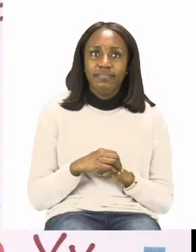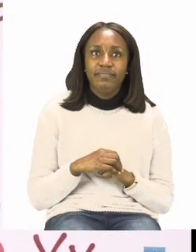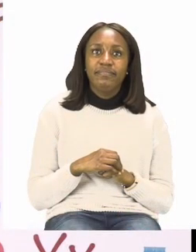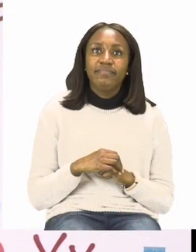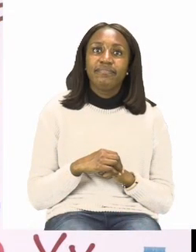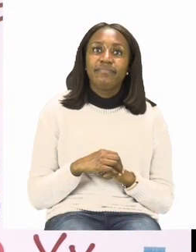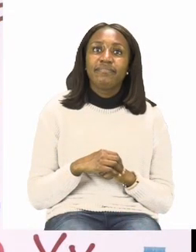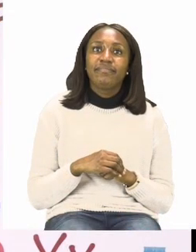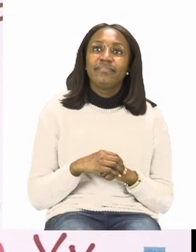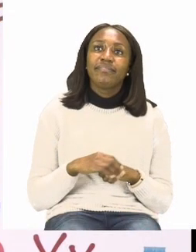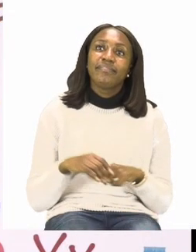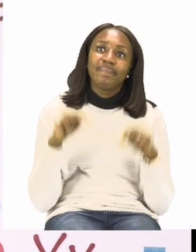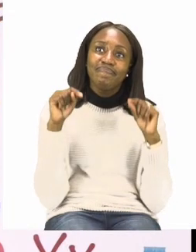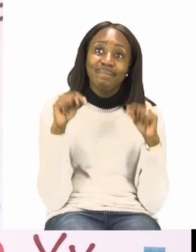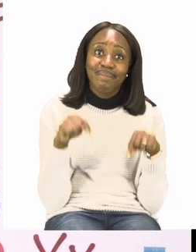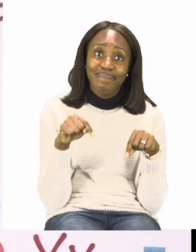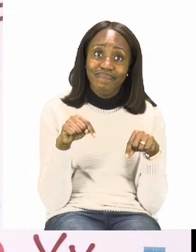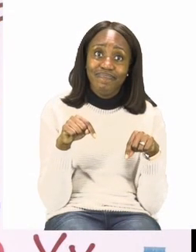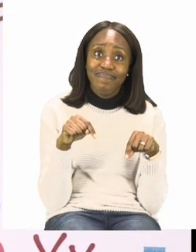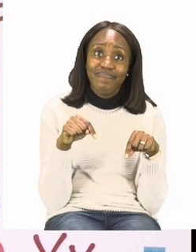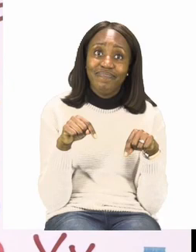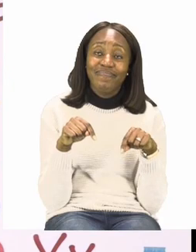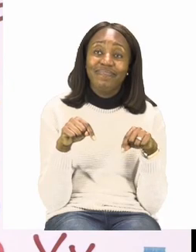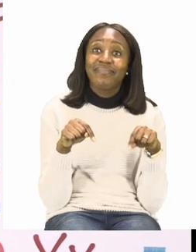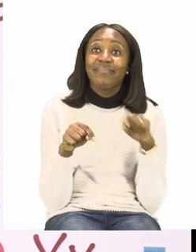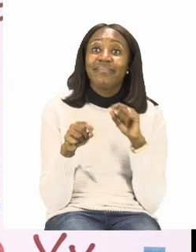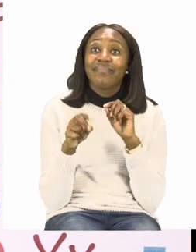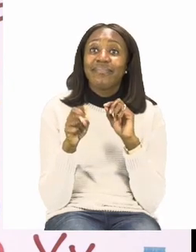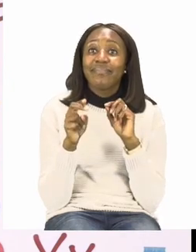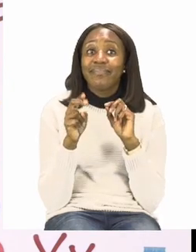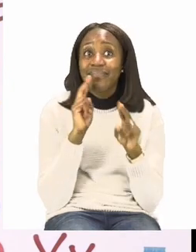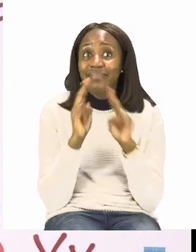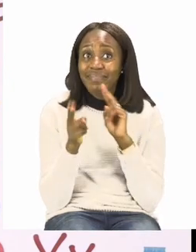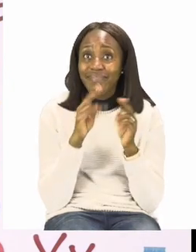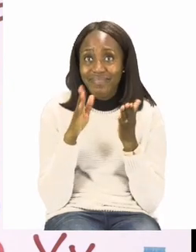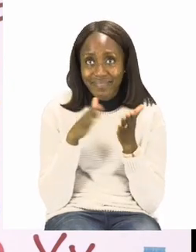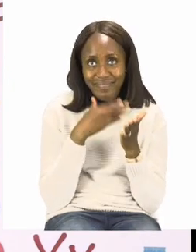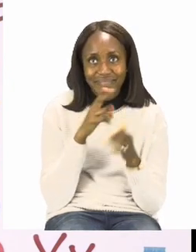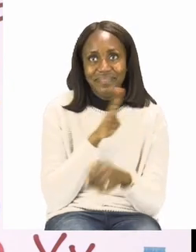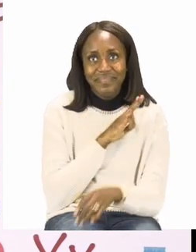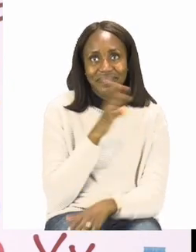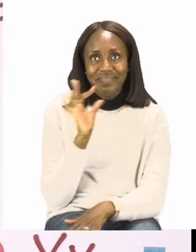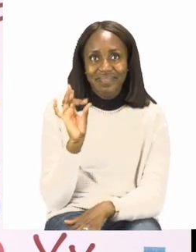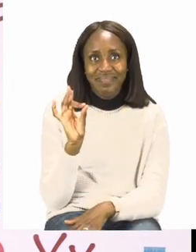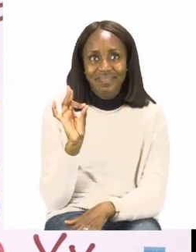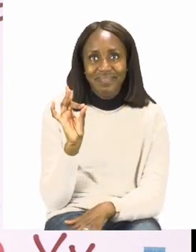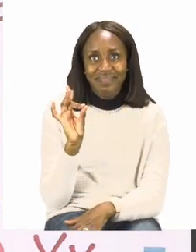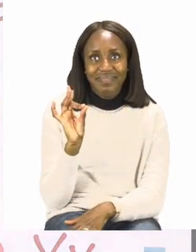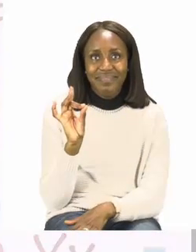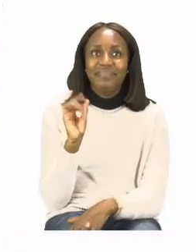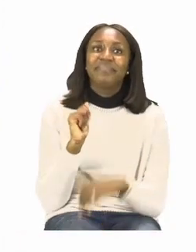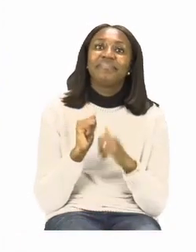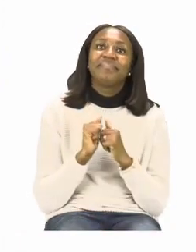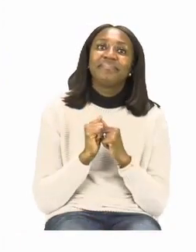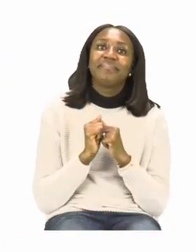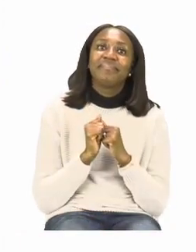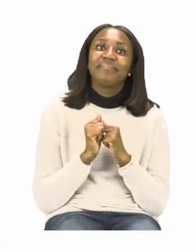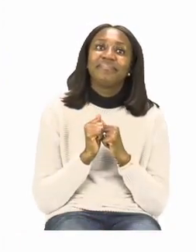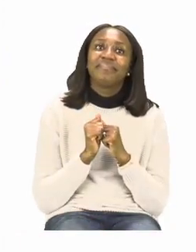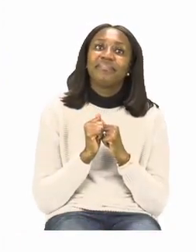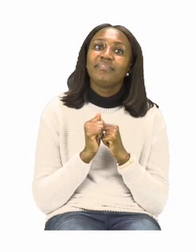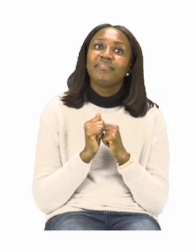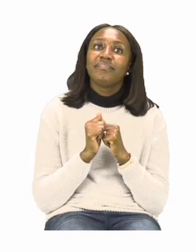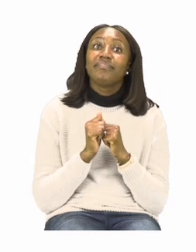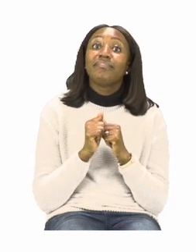For our lesson today, boys and girls, we are going to begin on page 28. On page 28, we are going